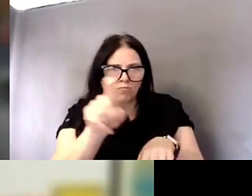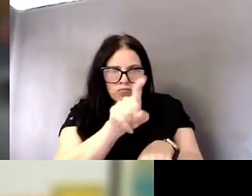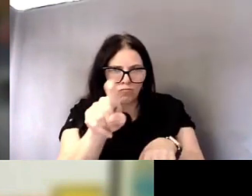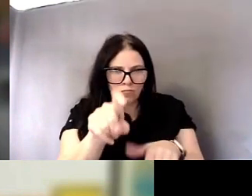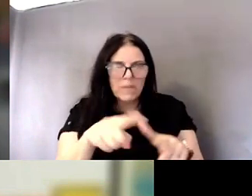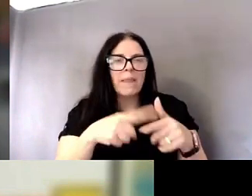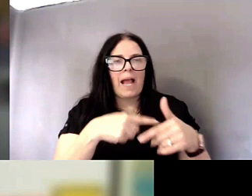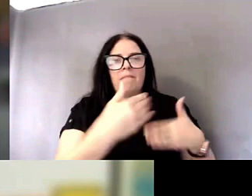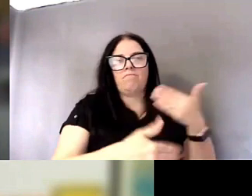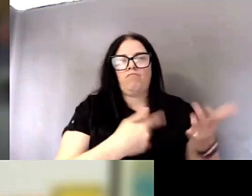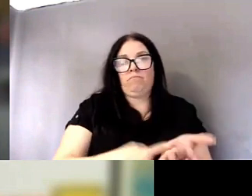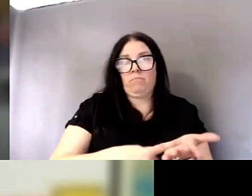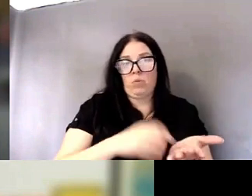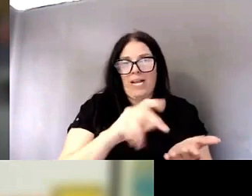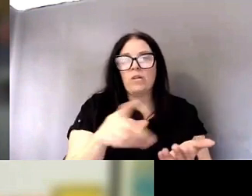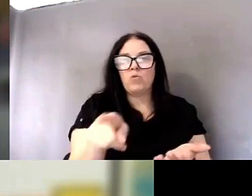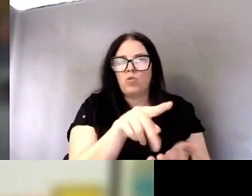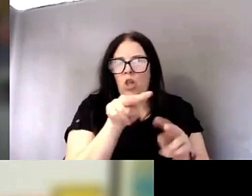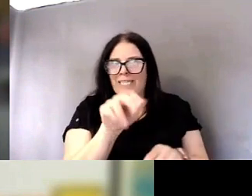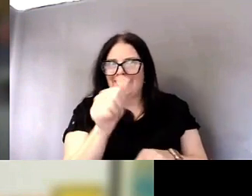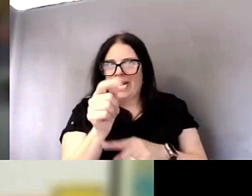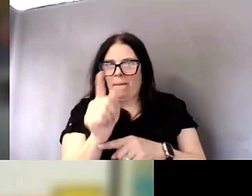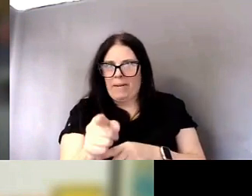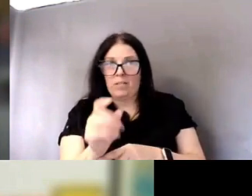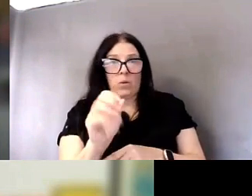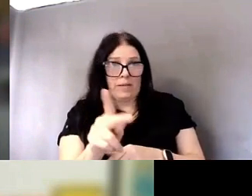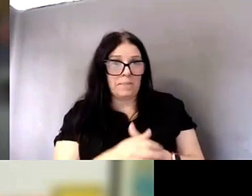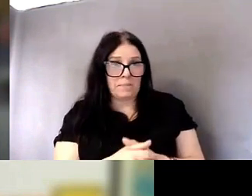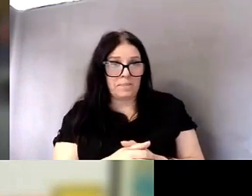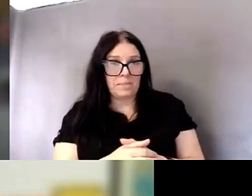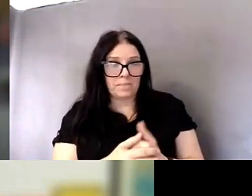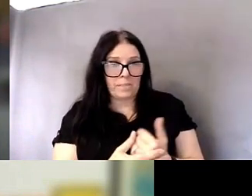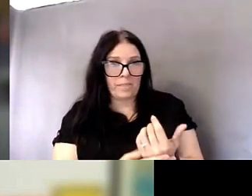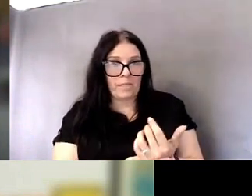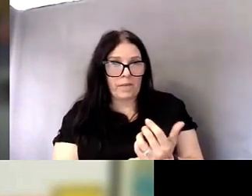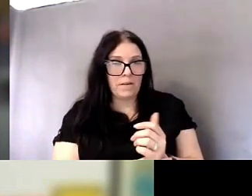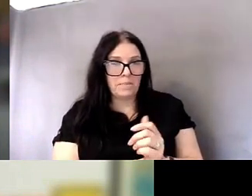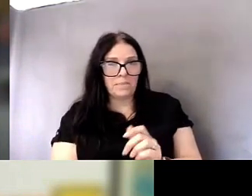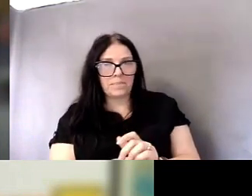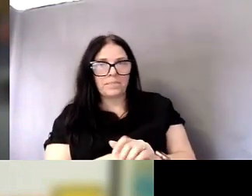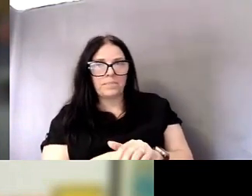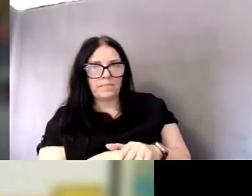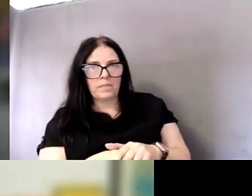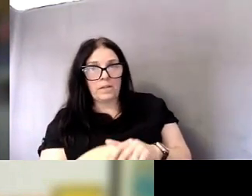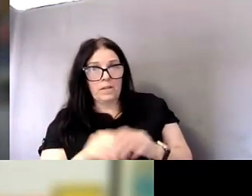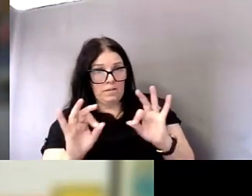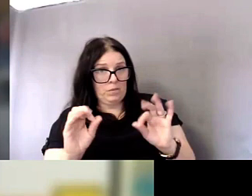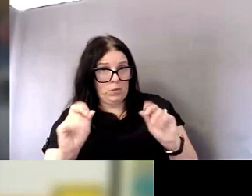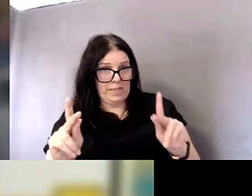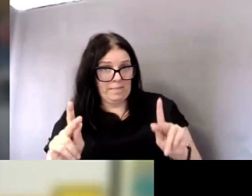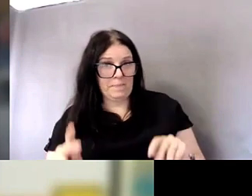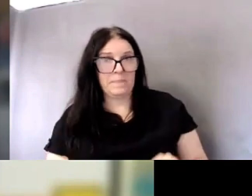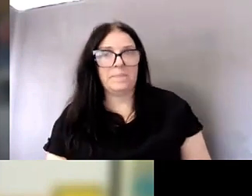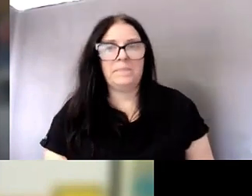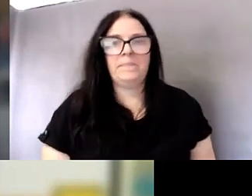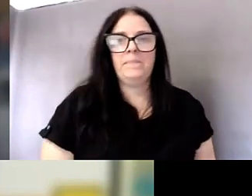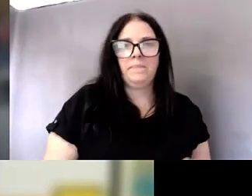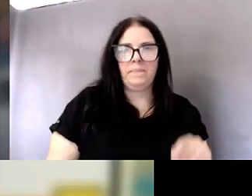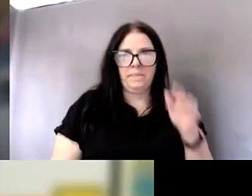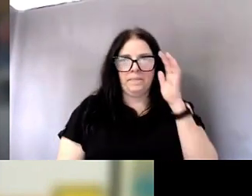okay. Take the time to explore and ask questions as we go along with Christine and Guylaine. Is that okay? Thumbs up?